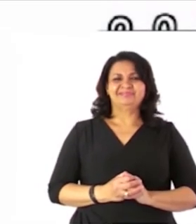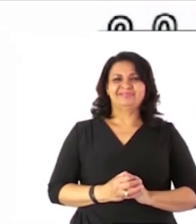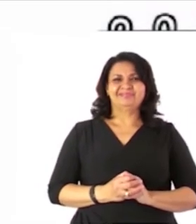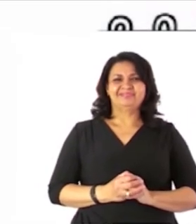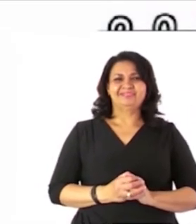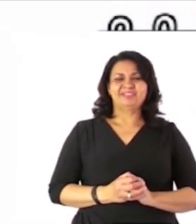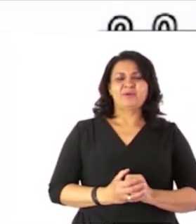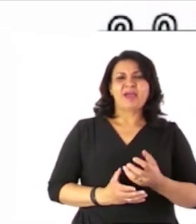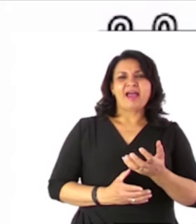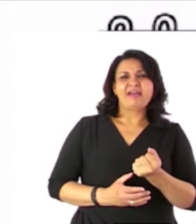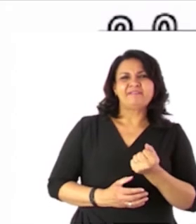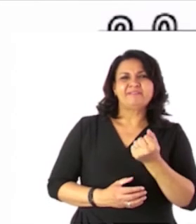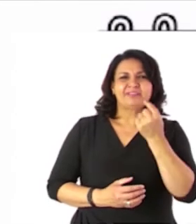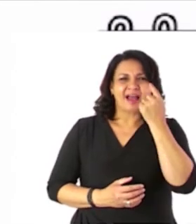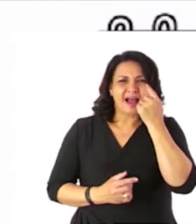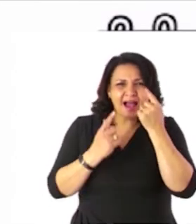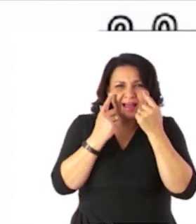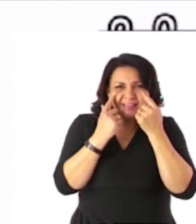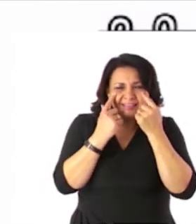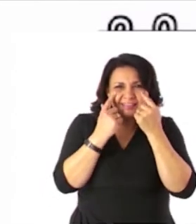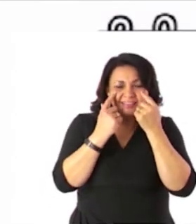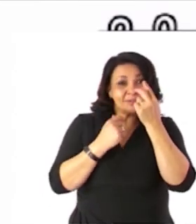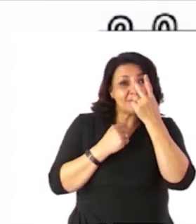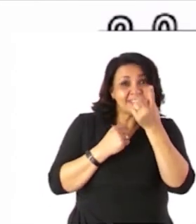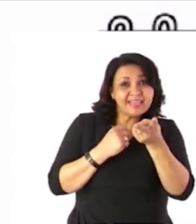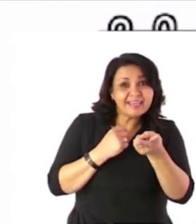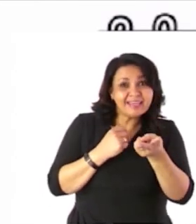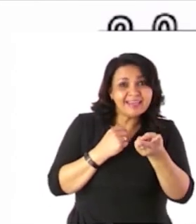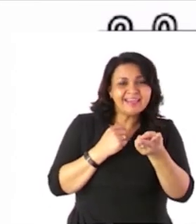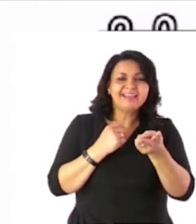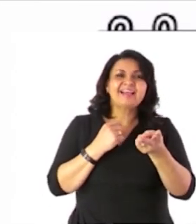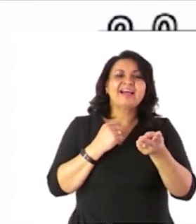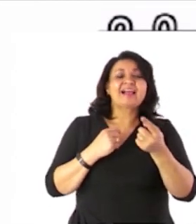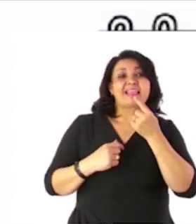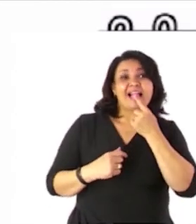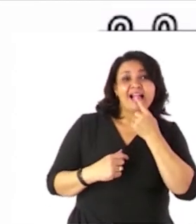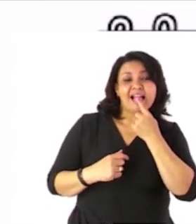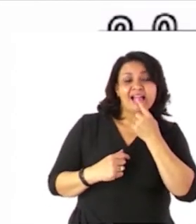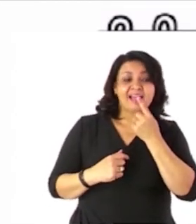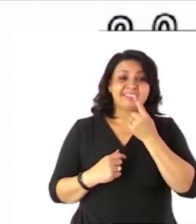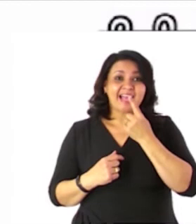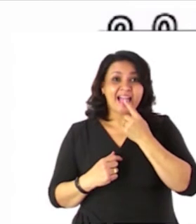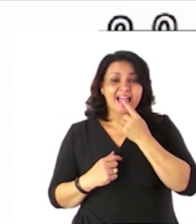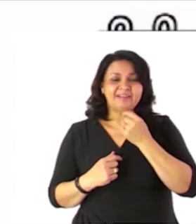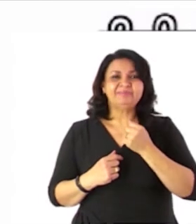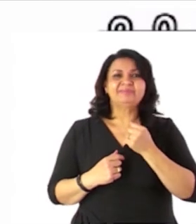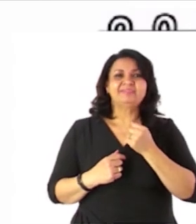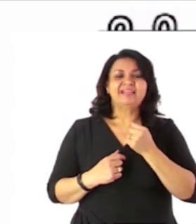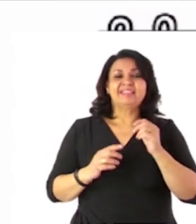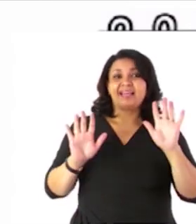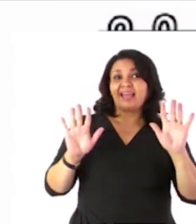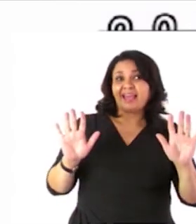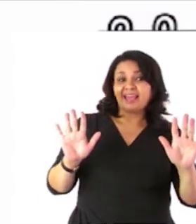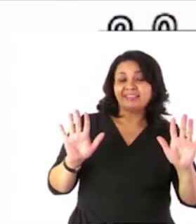We have got the eyes to see, the tongue to taste, and our